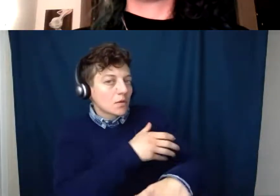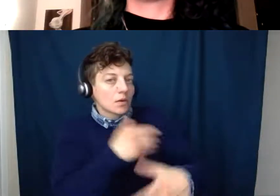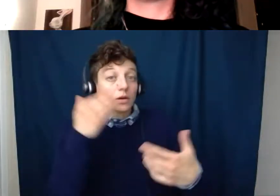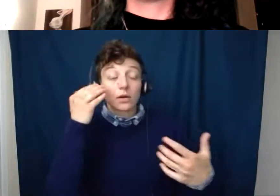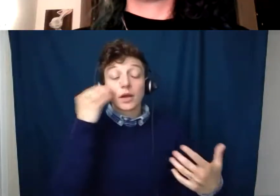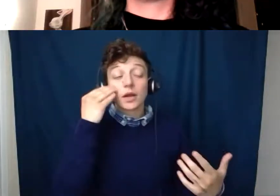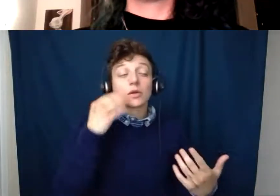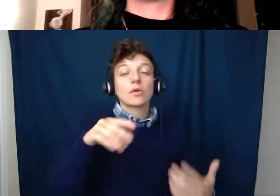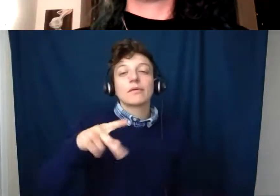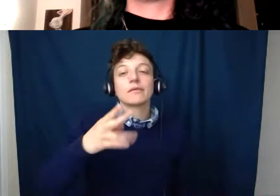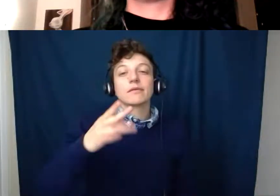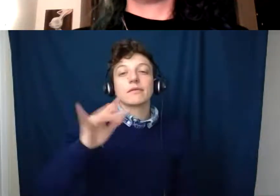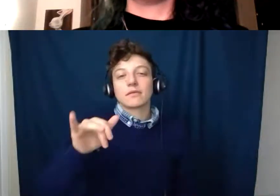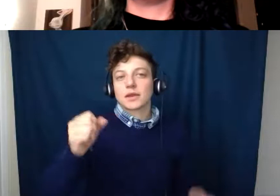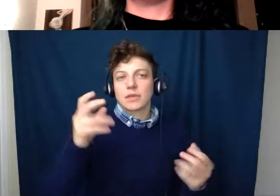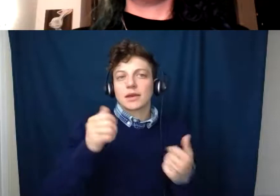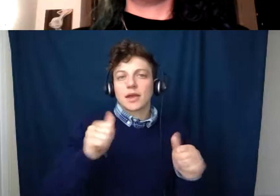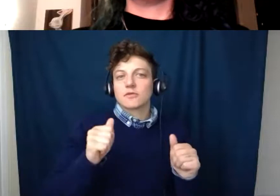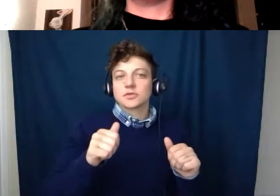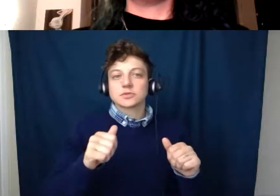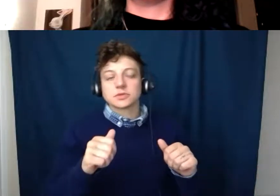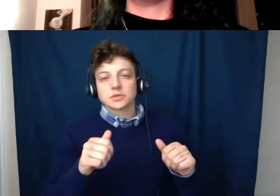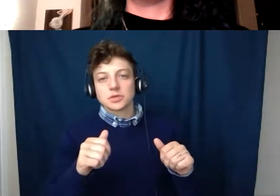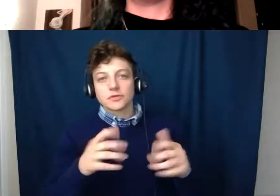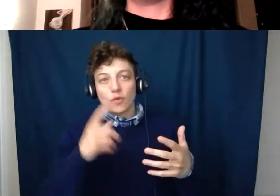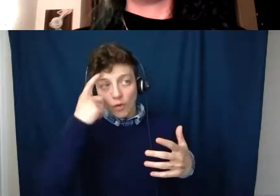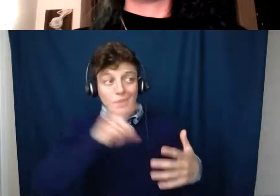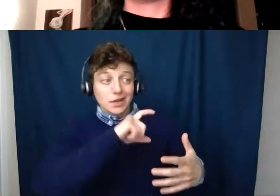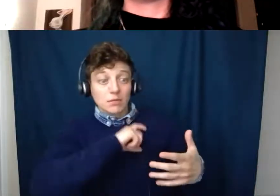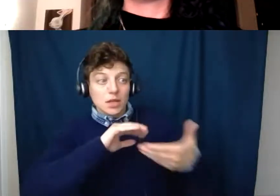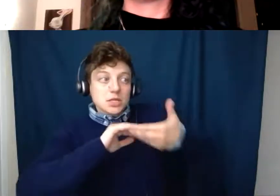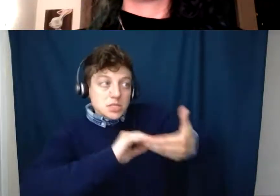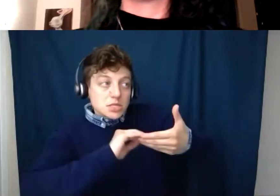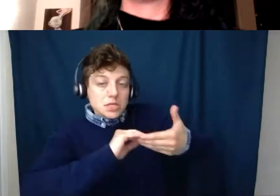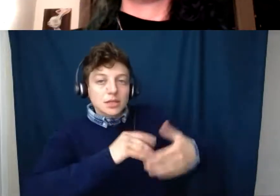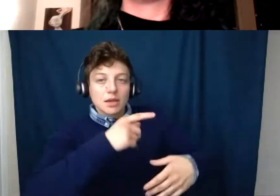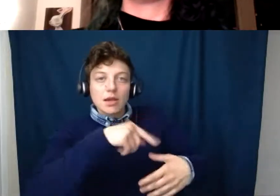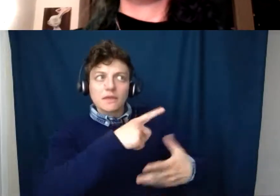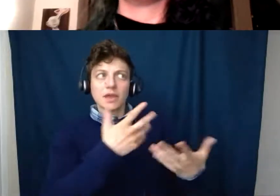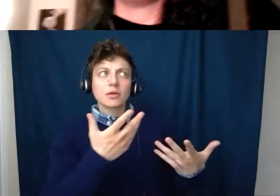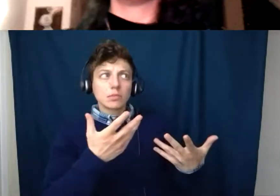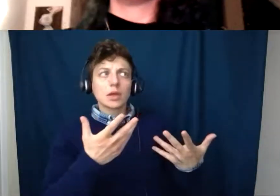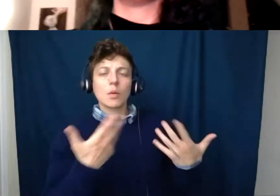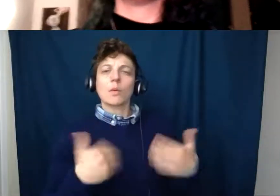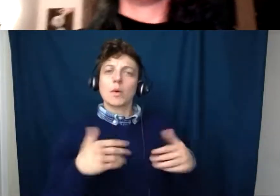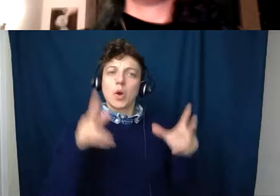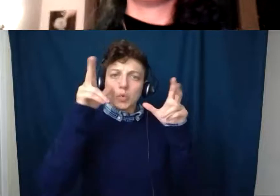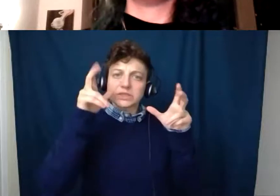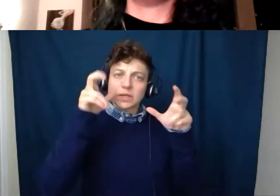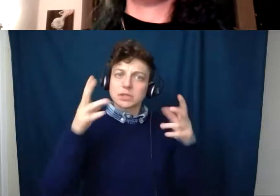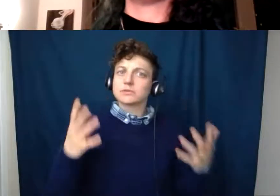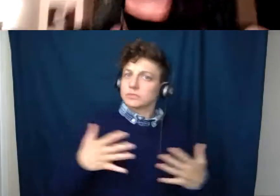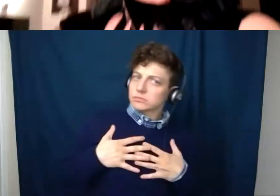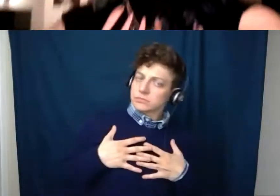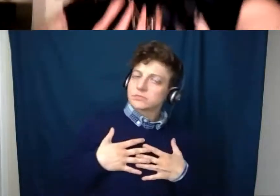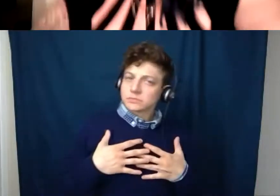have been some efforts to work with the police department, and they've been really receptive, from what I've heard, actually, having,